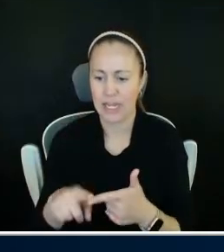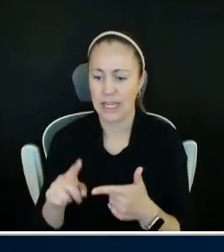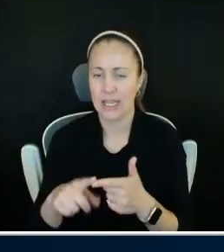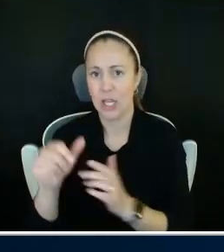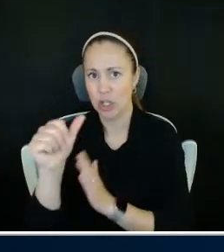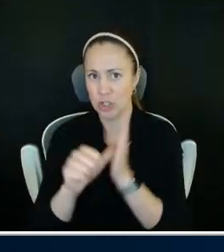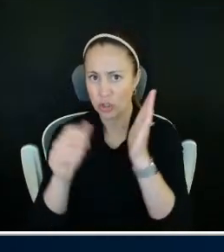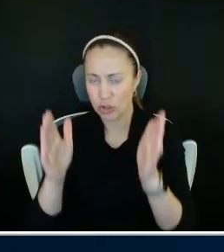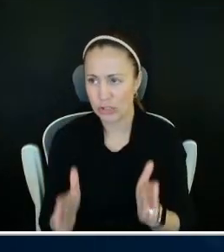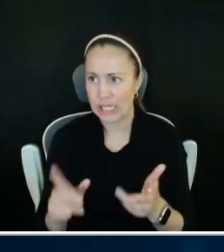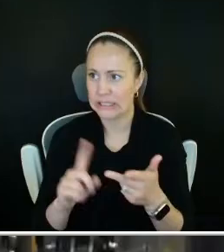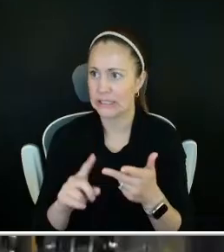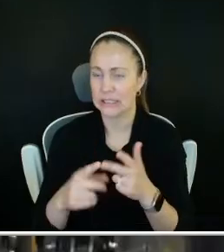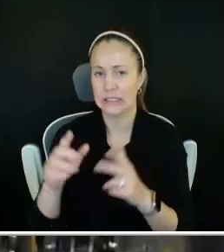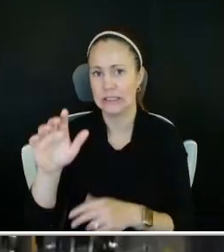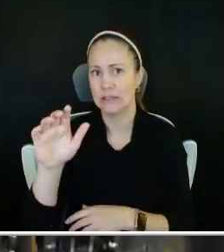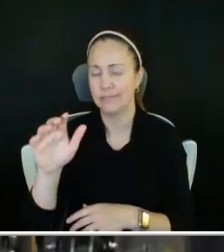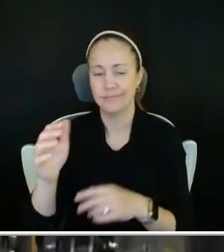trainers?